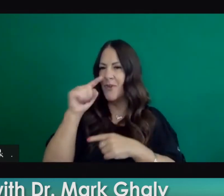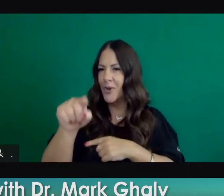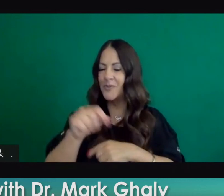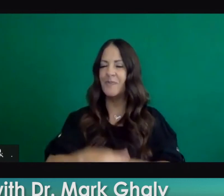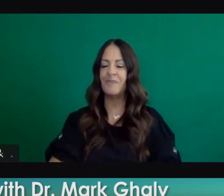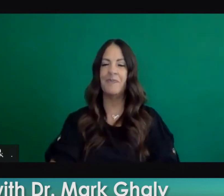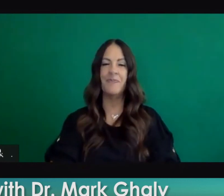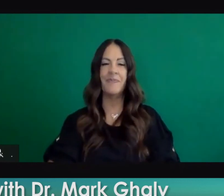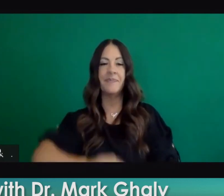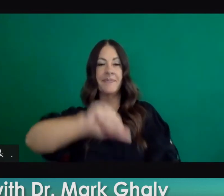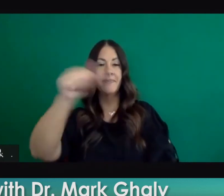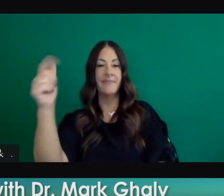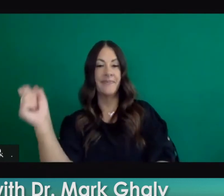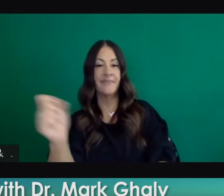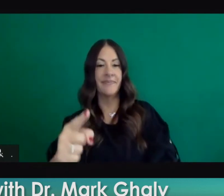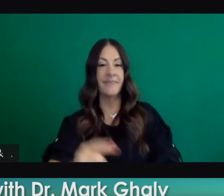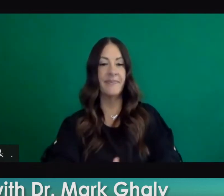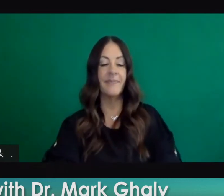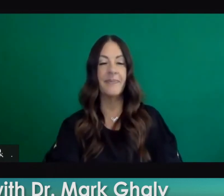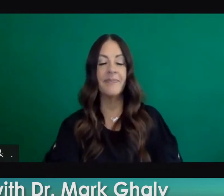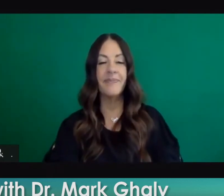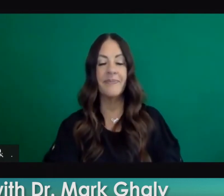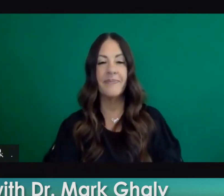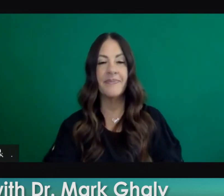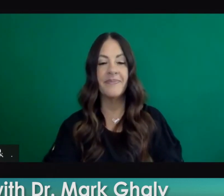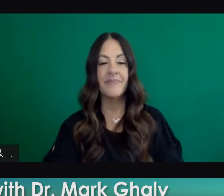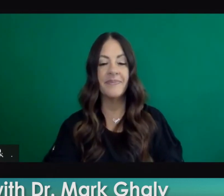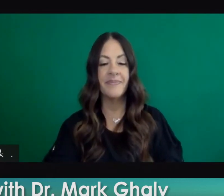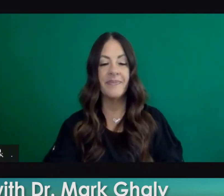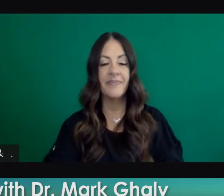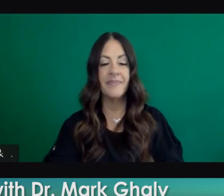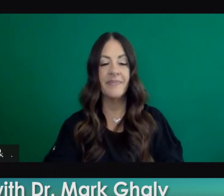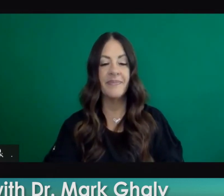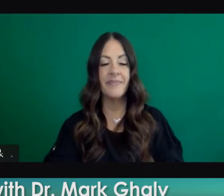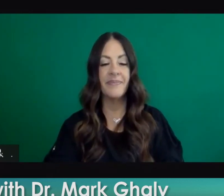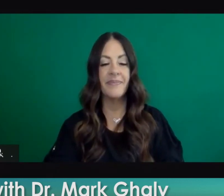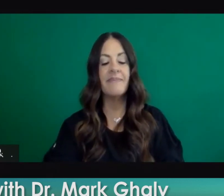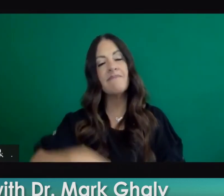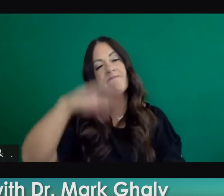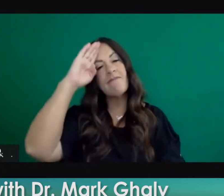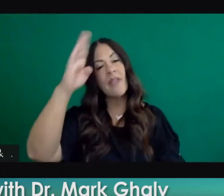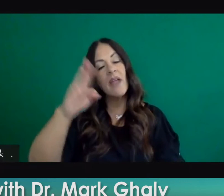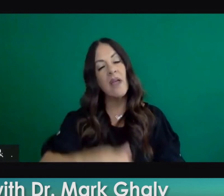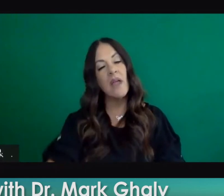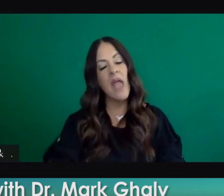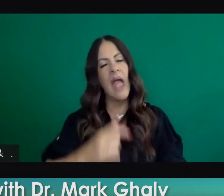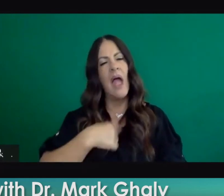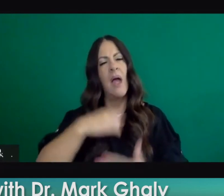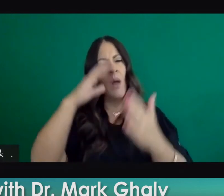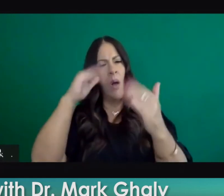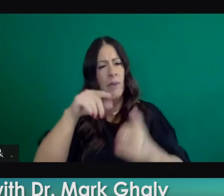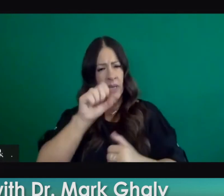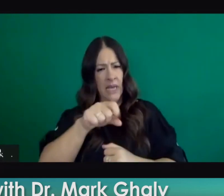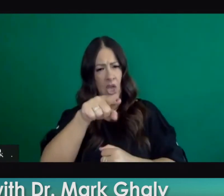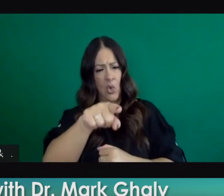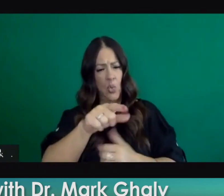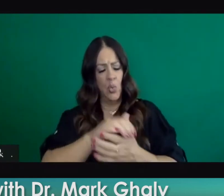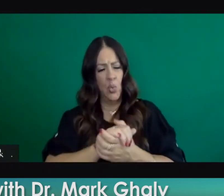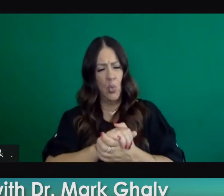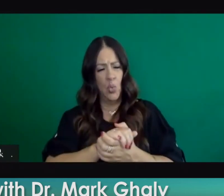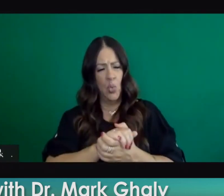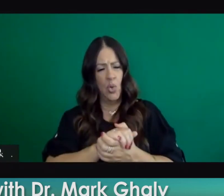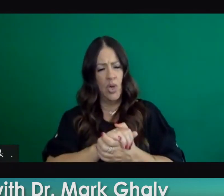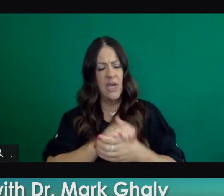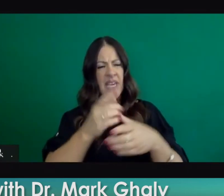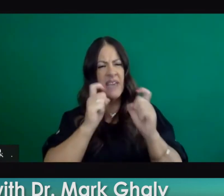Young, Kaiser Health News. Yeah, hi, thank you. I was hoping you could just maybe explain a